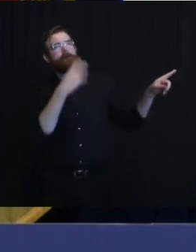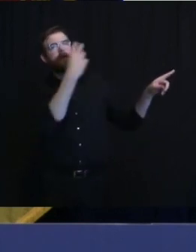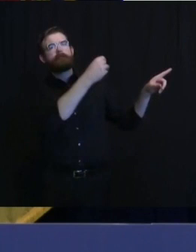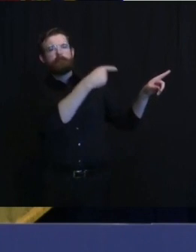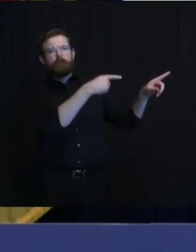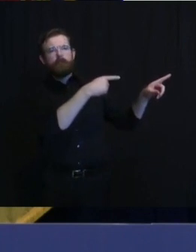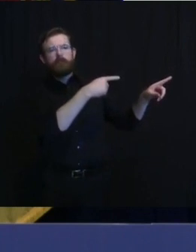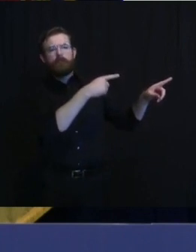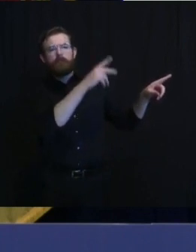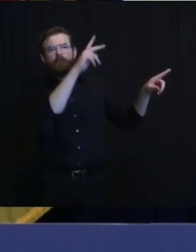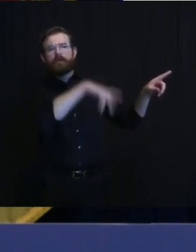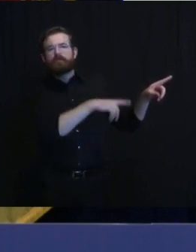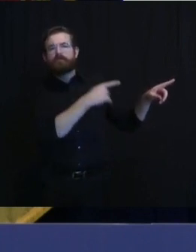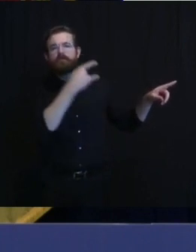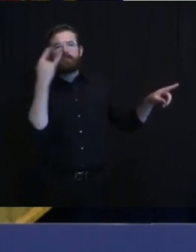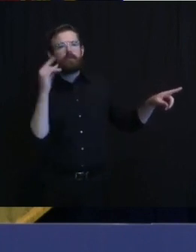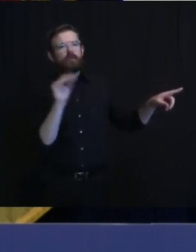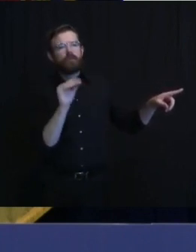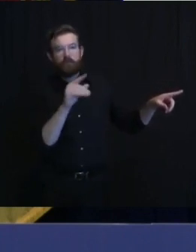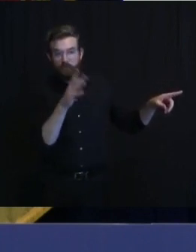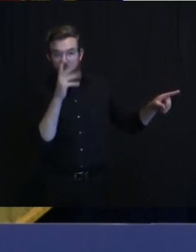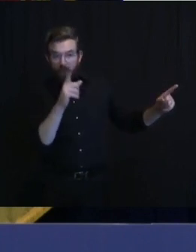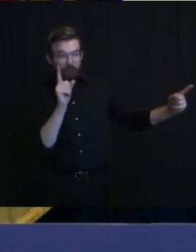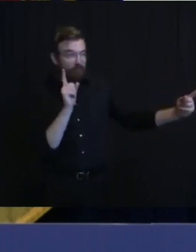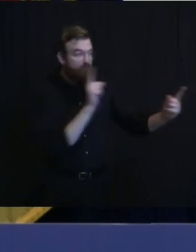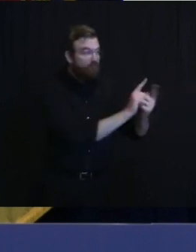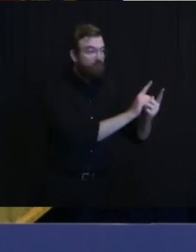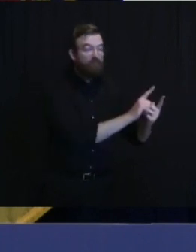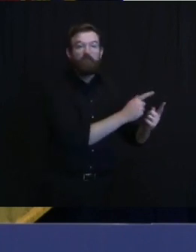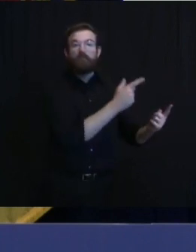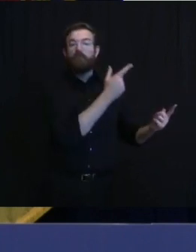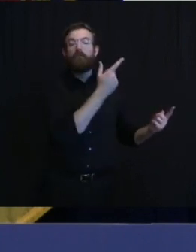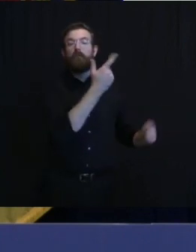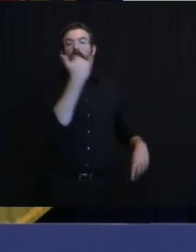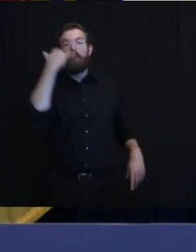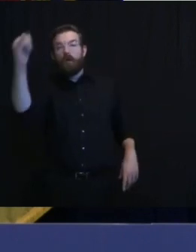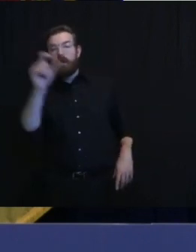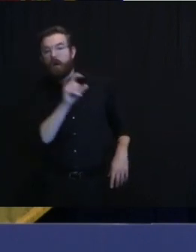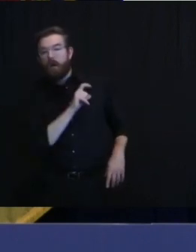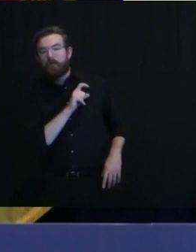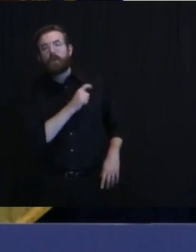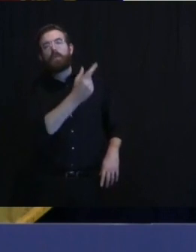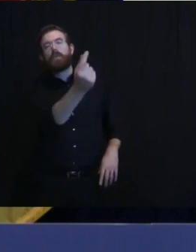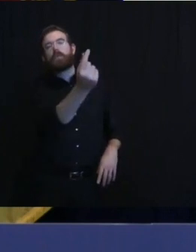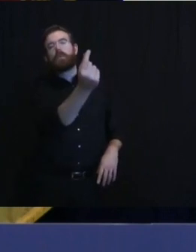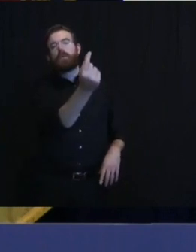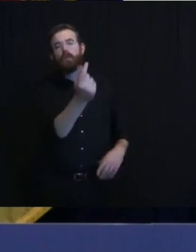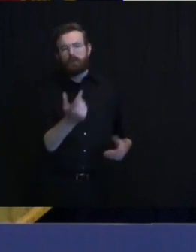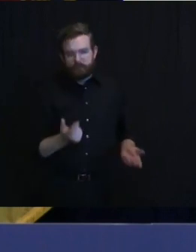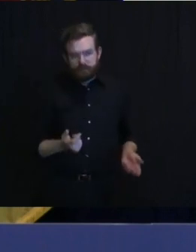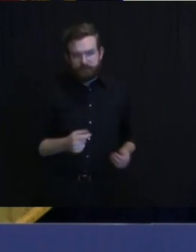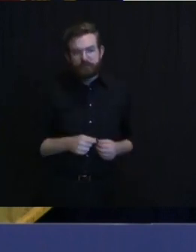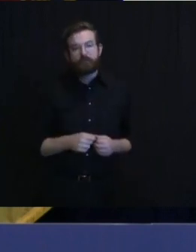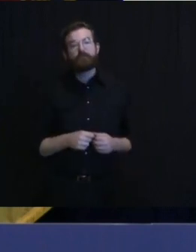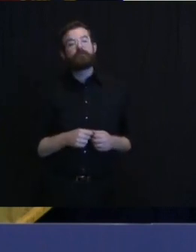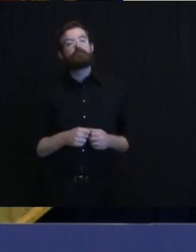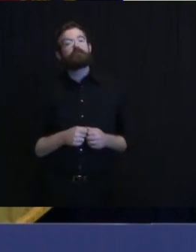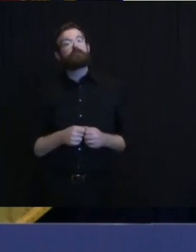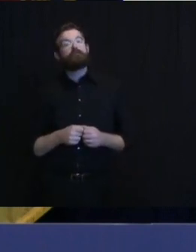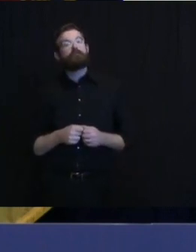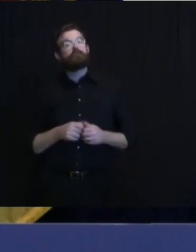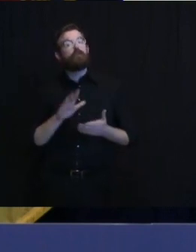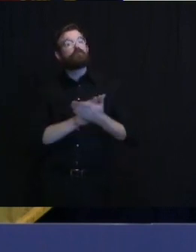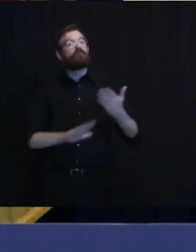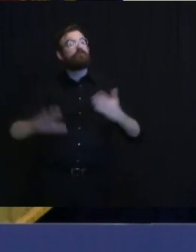quarantine? Why do we keep seeing one hospital not reporting data? Can we get them in line? How close is the state to meeting its HHS